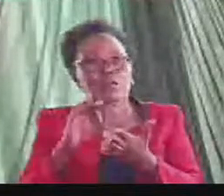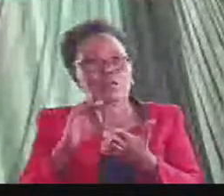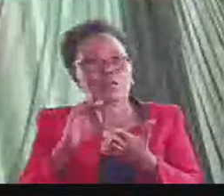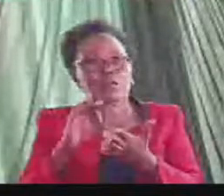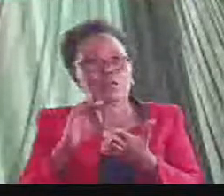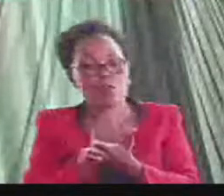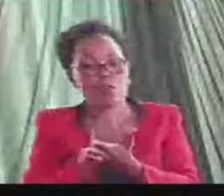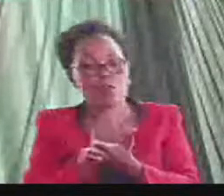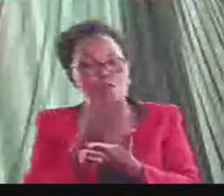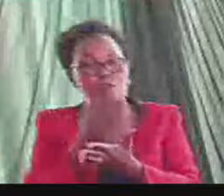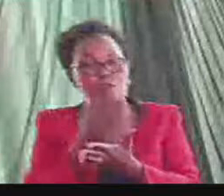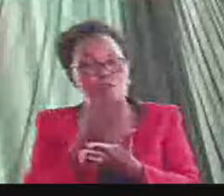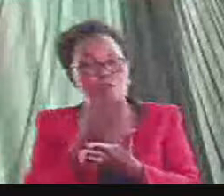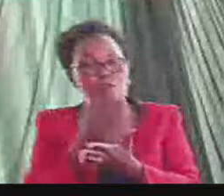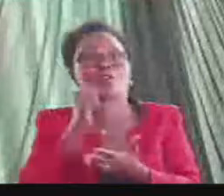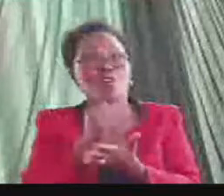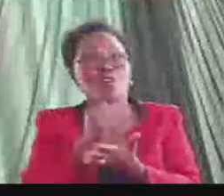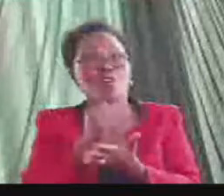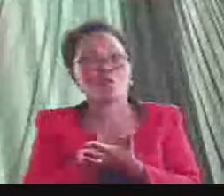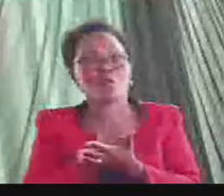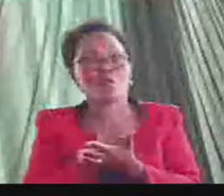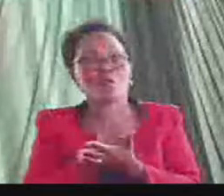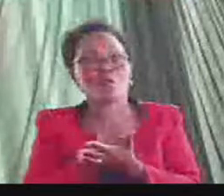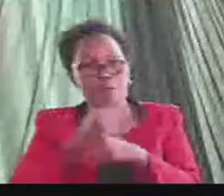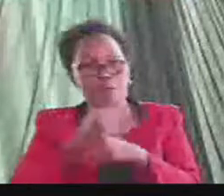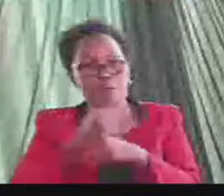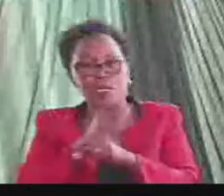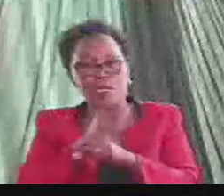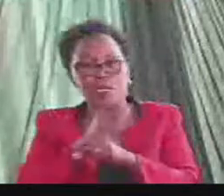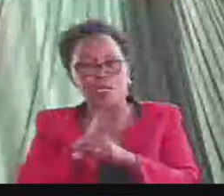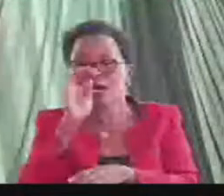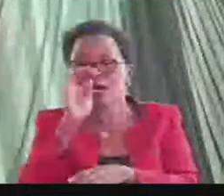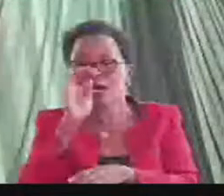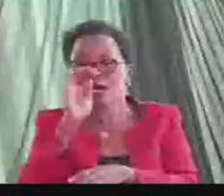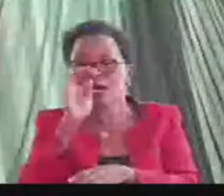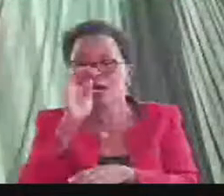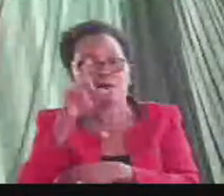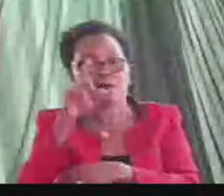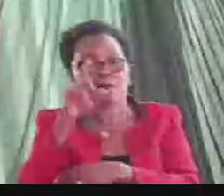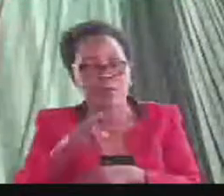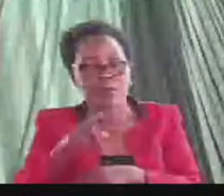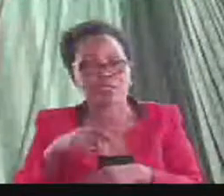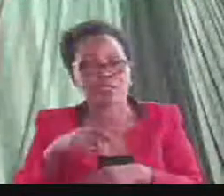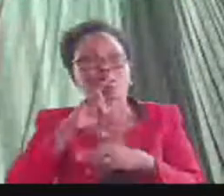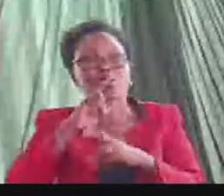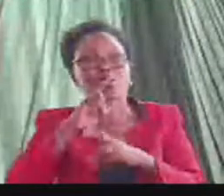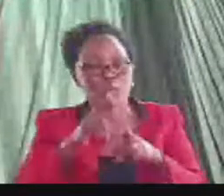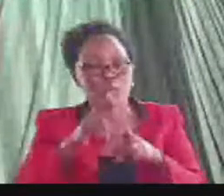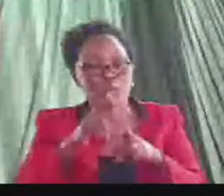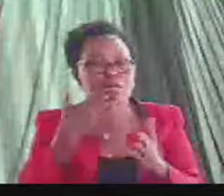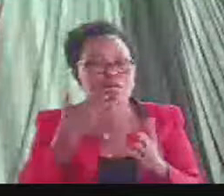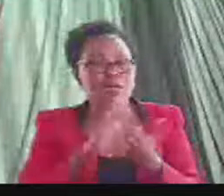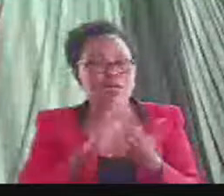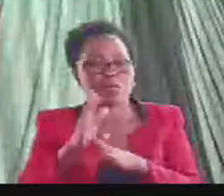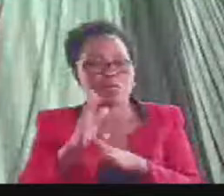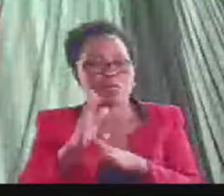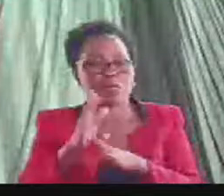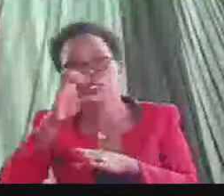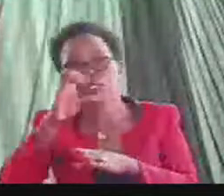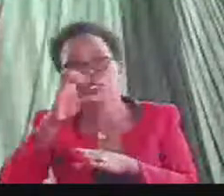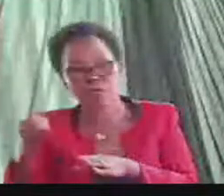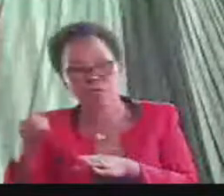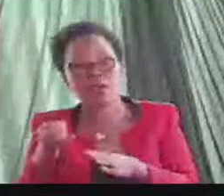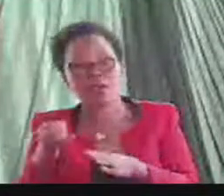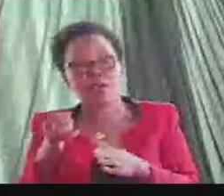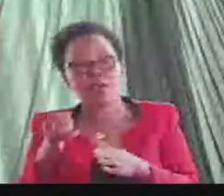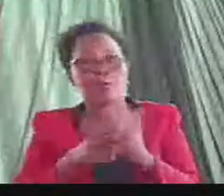a demand that can you comply with the letter by the CJ. So we'll